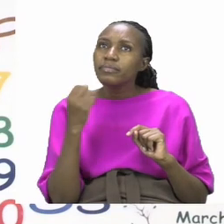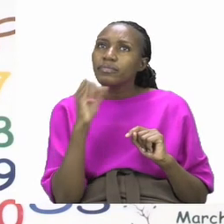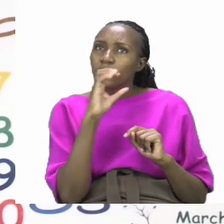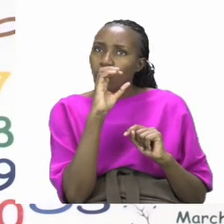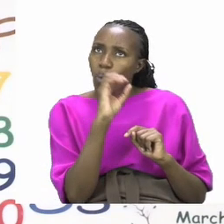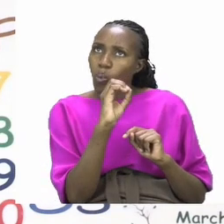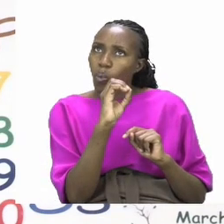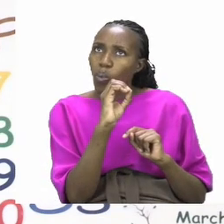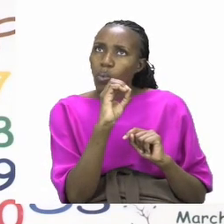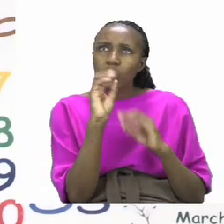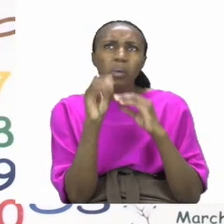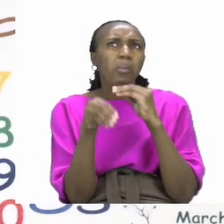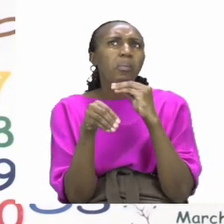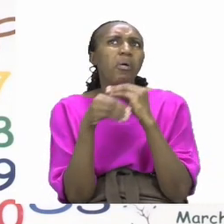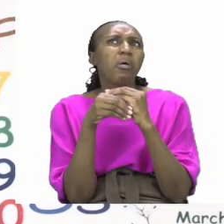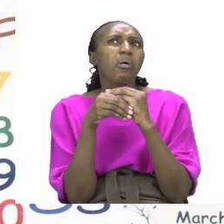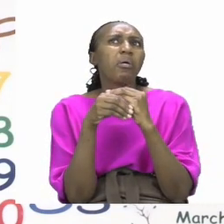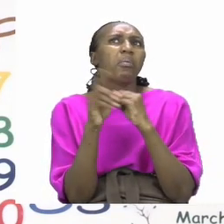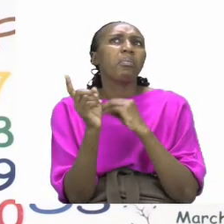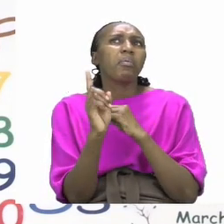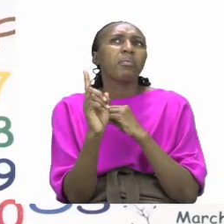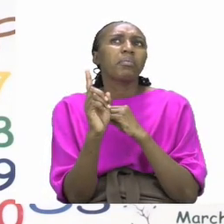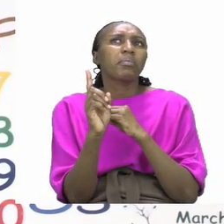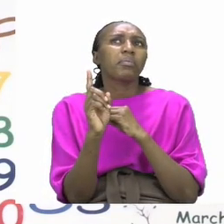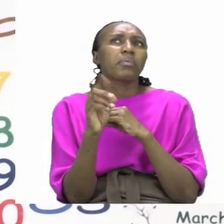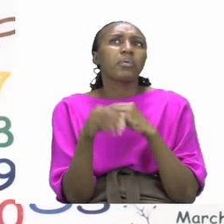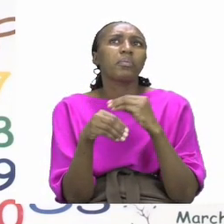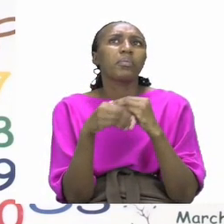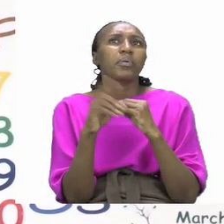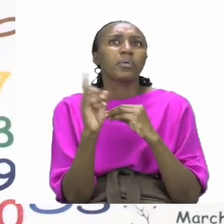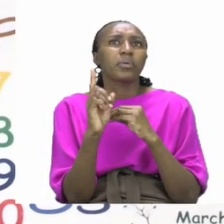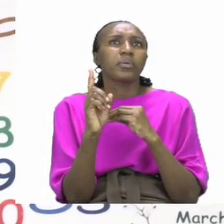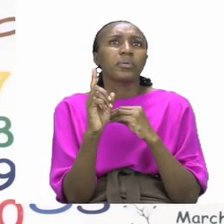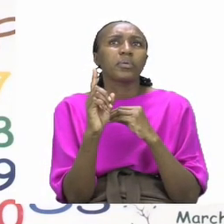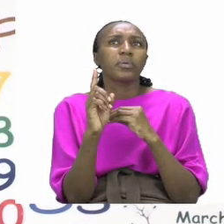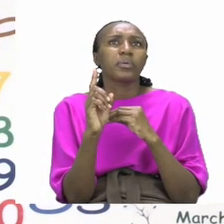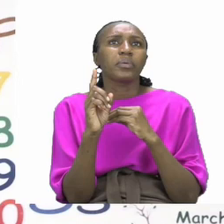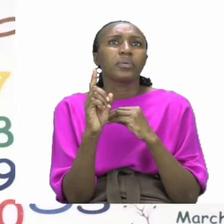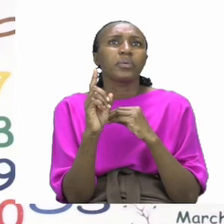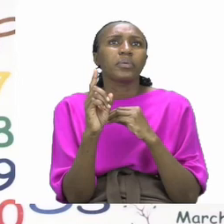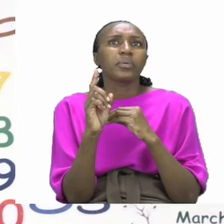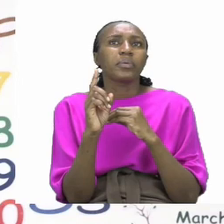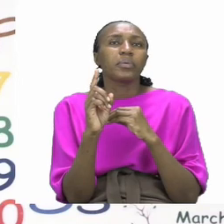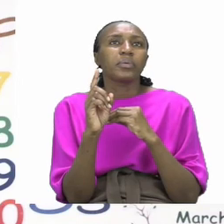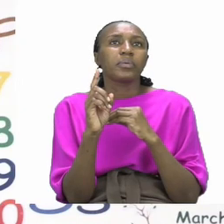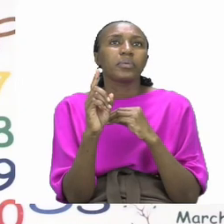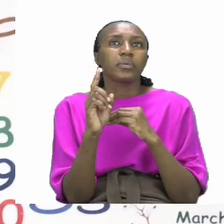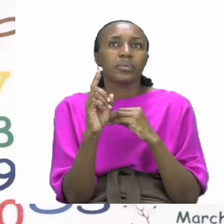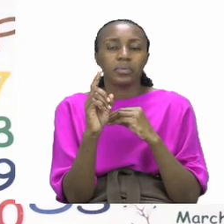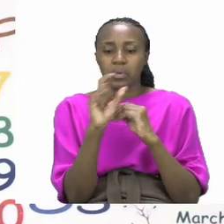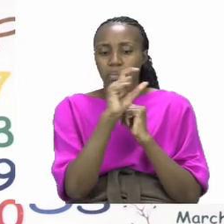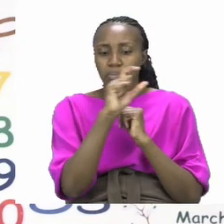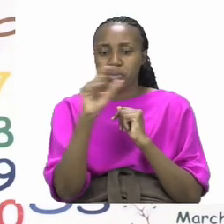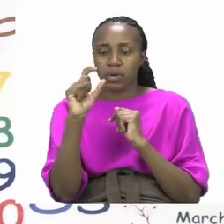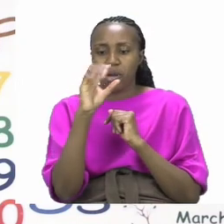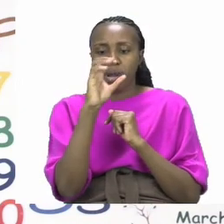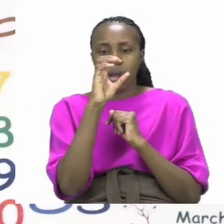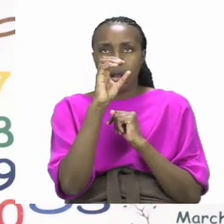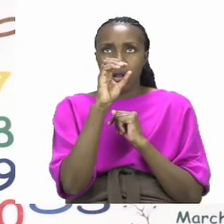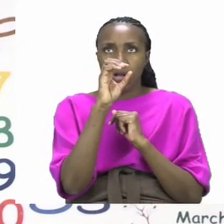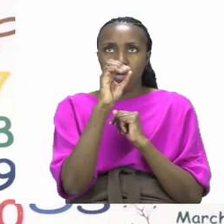letter, which is an O. So the only word that starts with O in our word box in